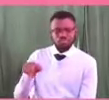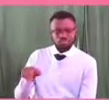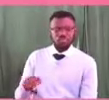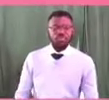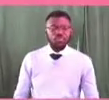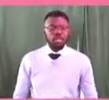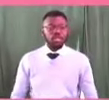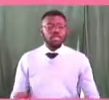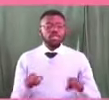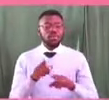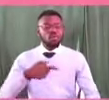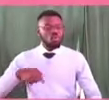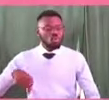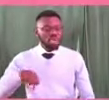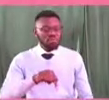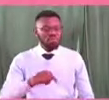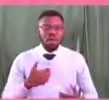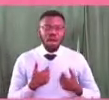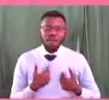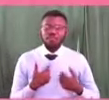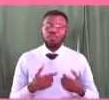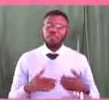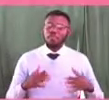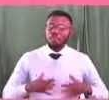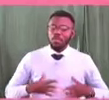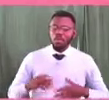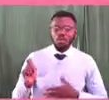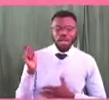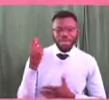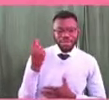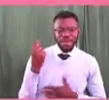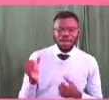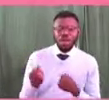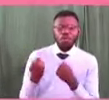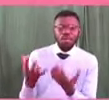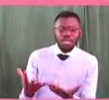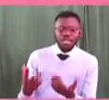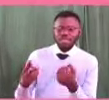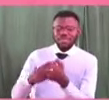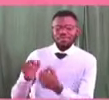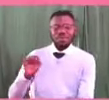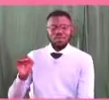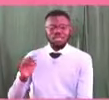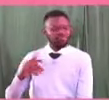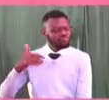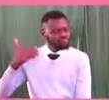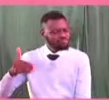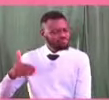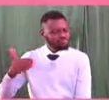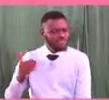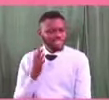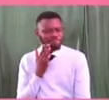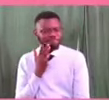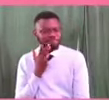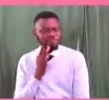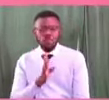We have 7 million Kenyans who borrow regularly on that